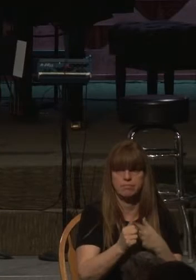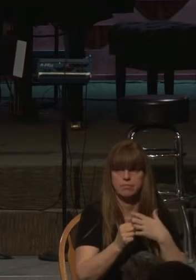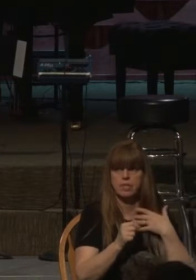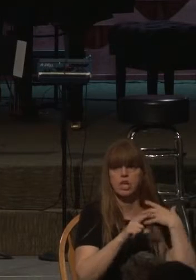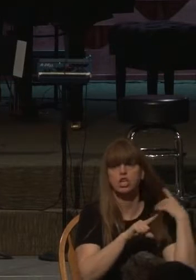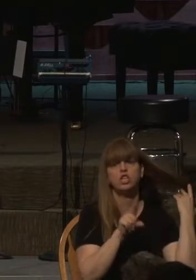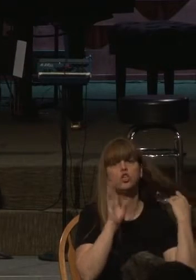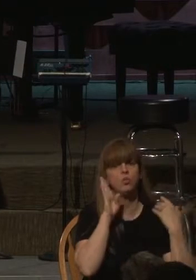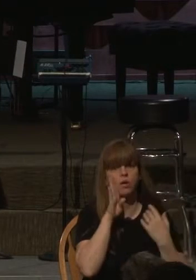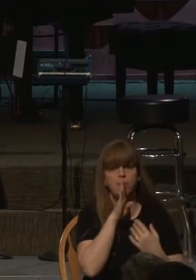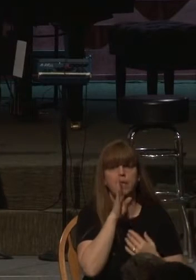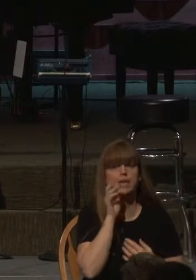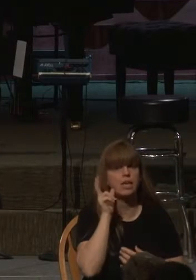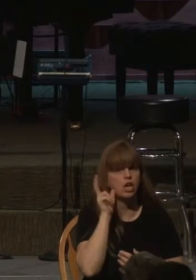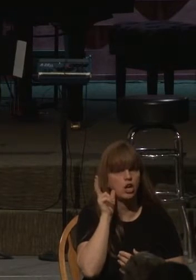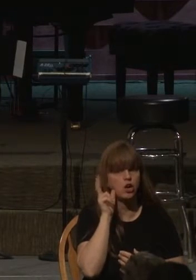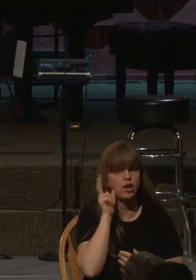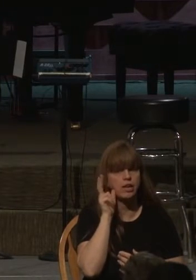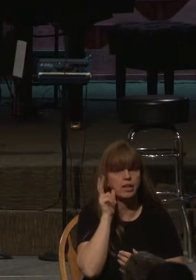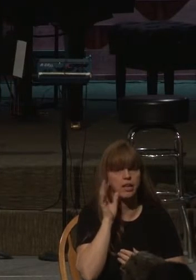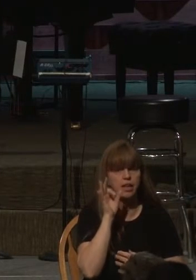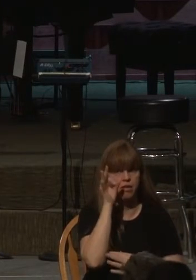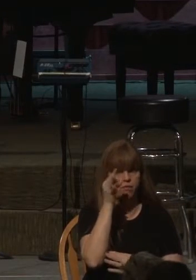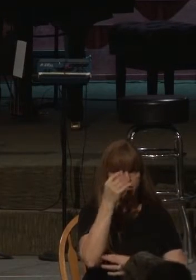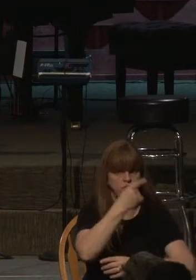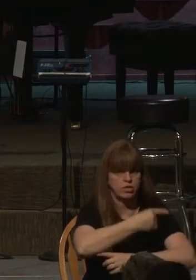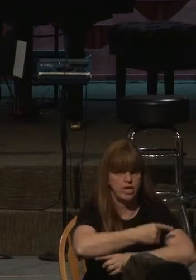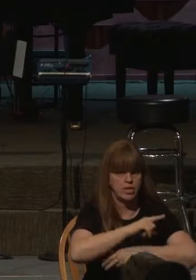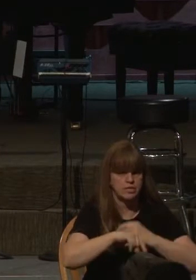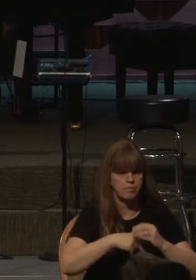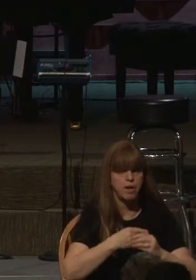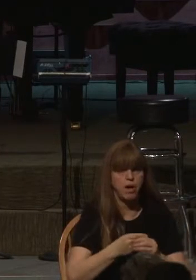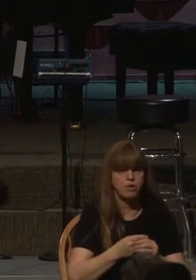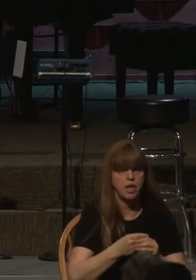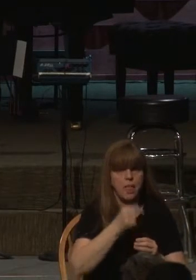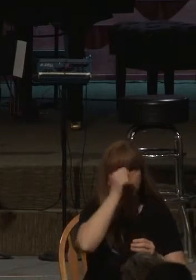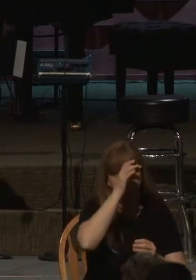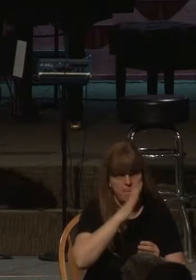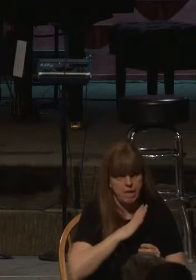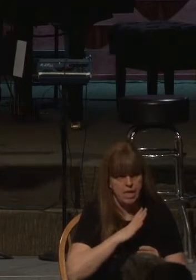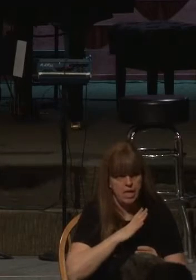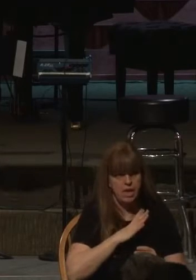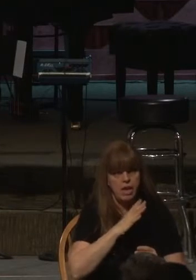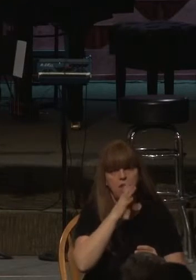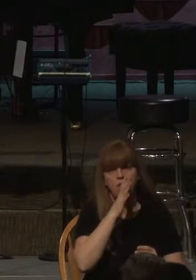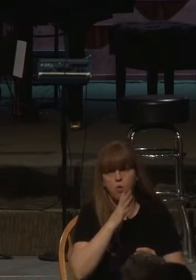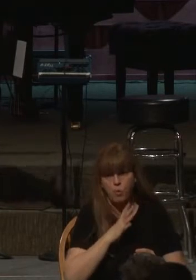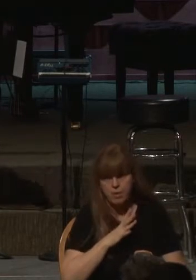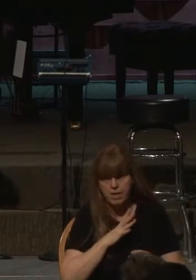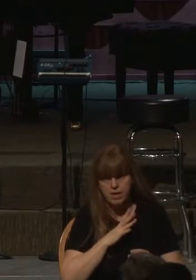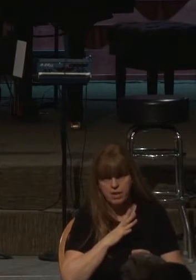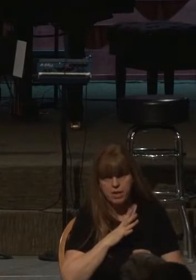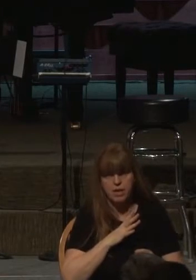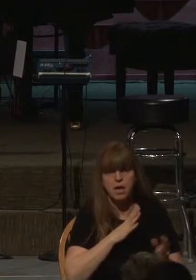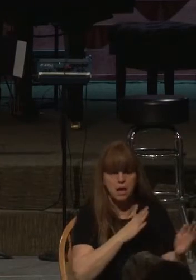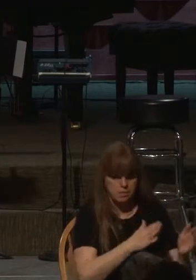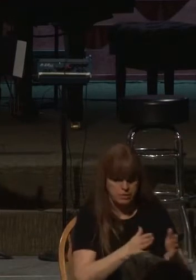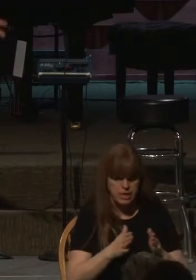be hearing in days to come about initiatives for men, initiatives for women, initiatives for us